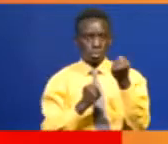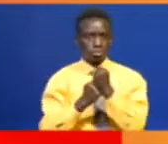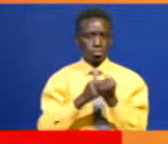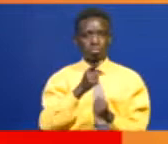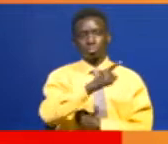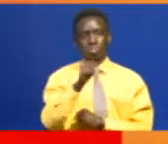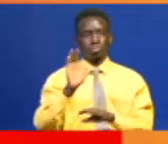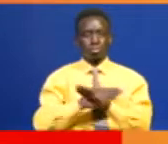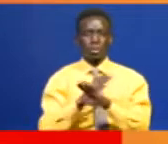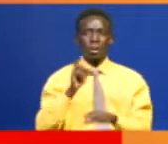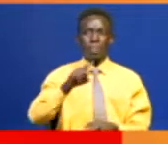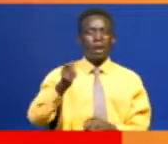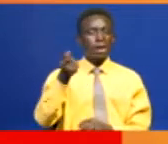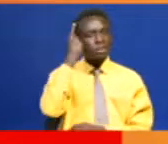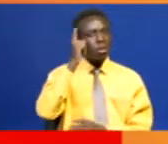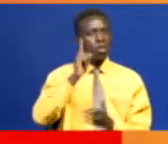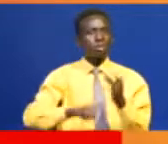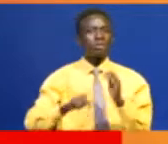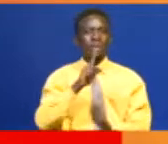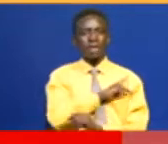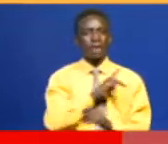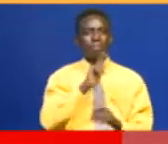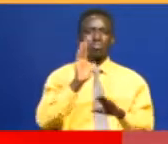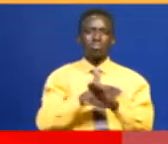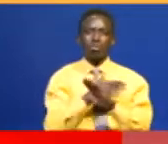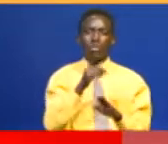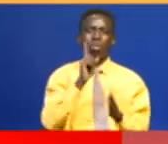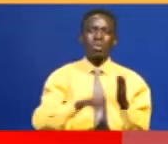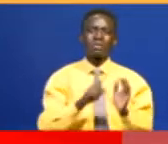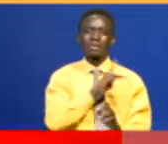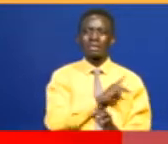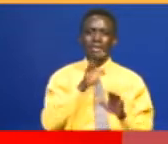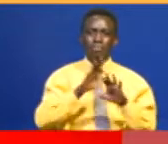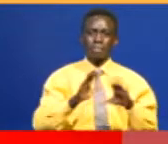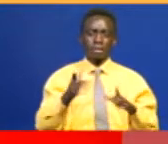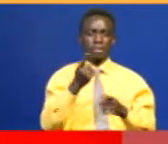sells, mm-hmm, what kind of markets do they sell their music. Because until you understand this as business,